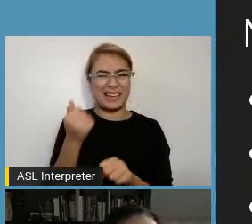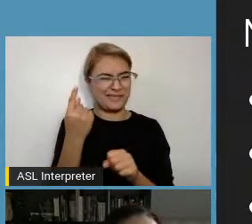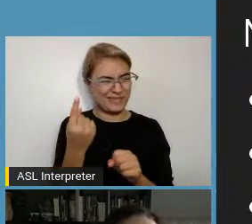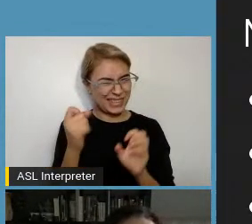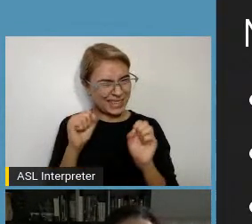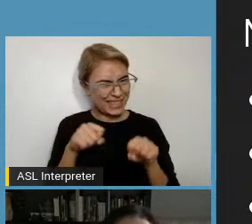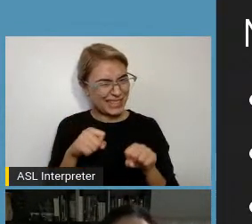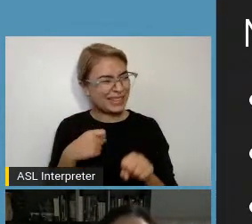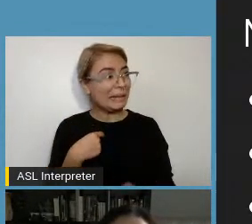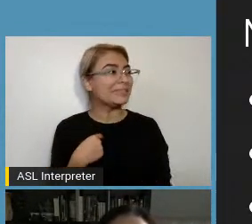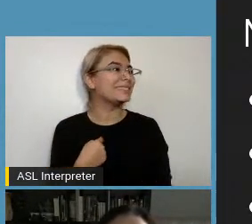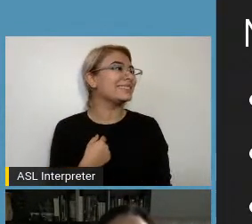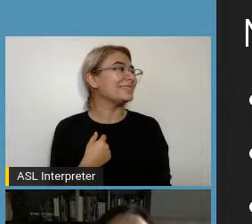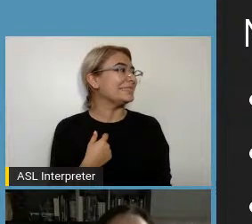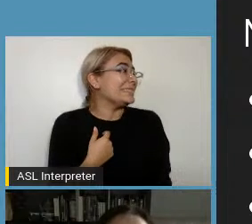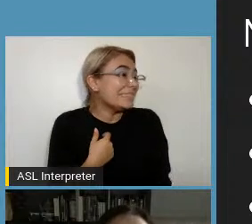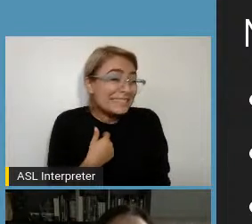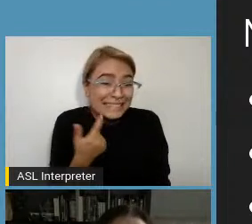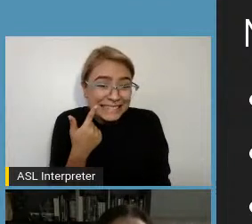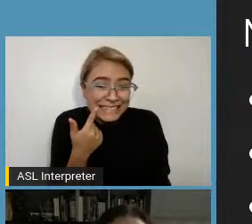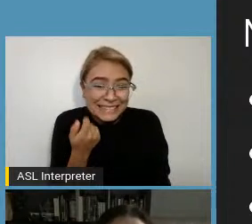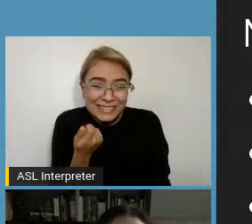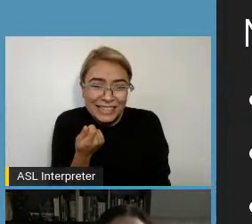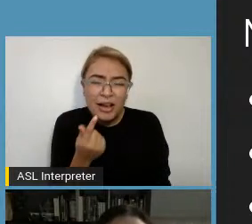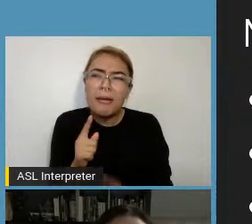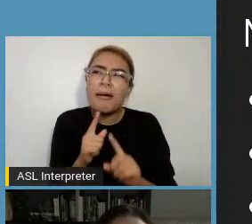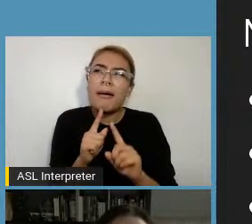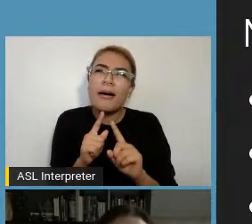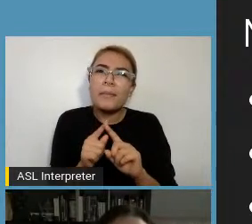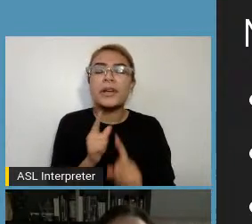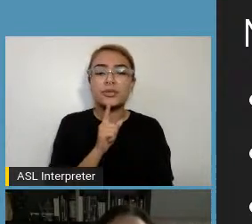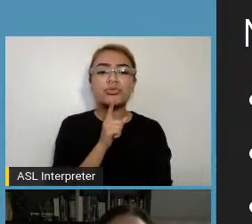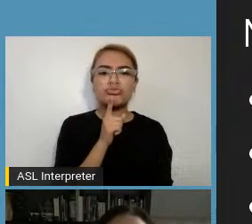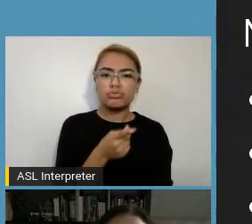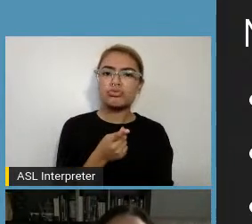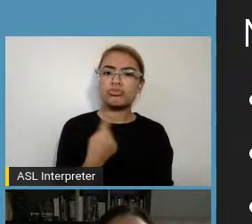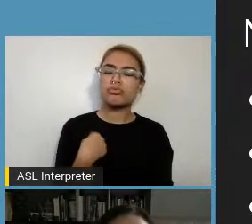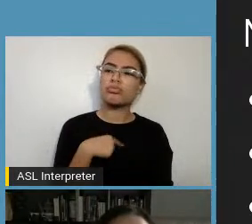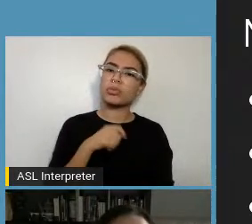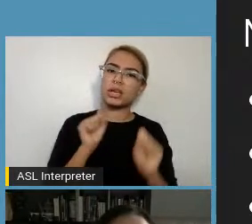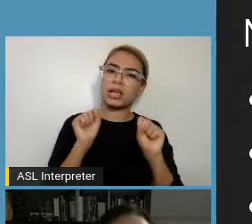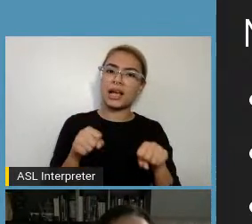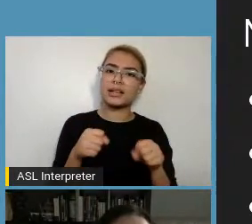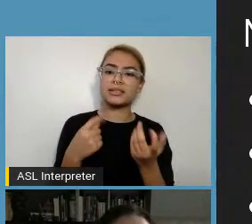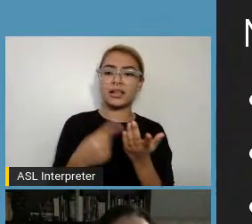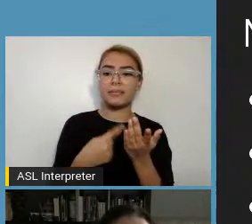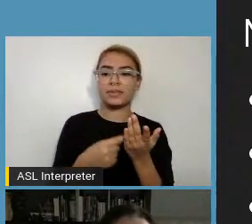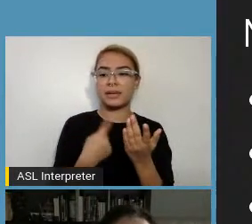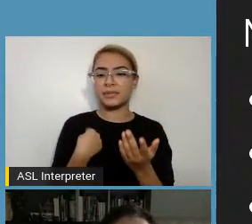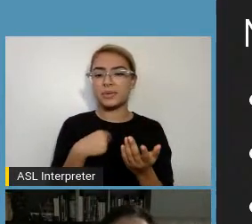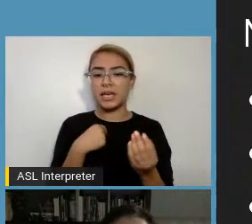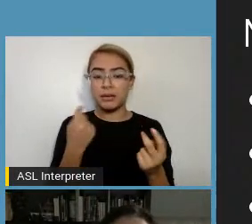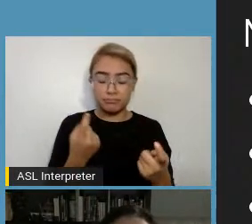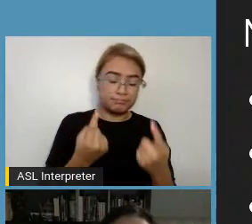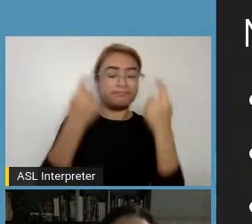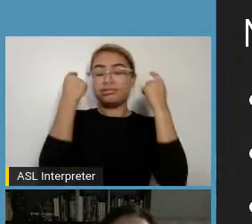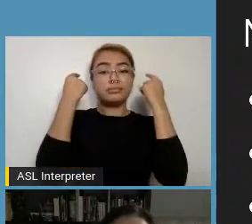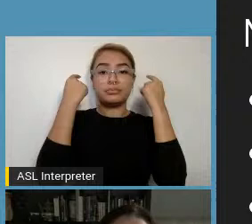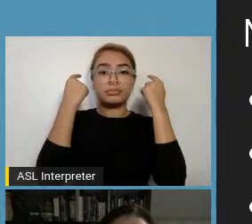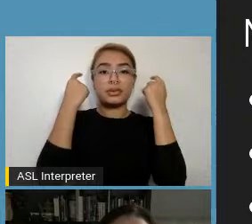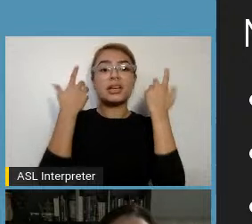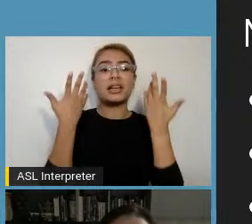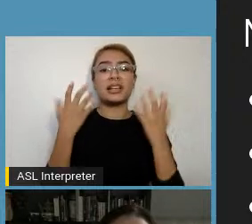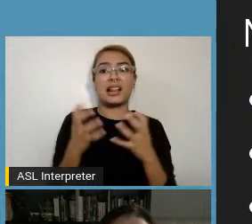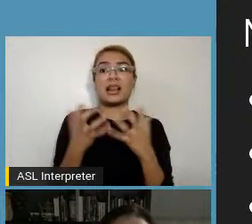made me laugh a little bit, but it's so true that we can. I think sometimes we get a little bit overwhelmed at